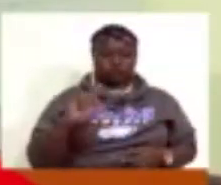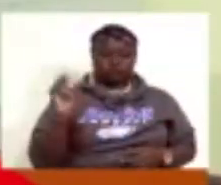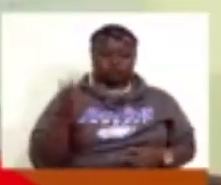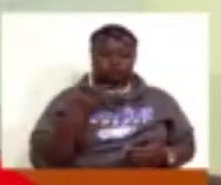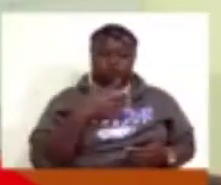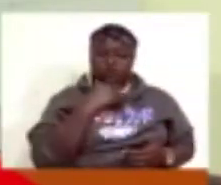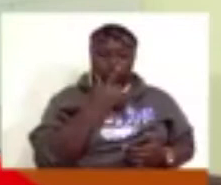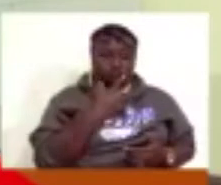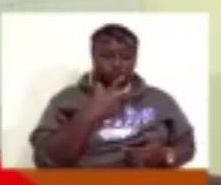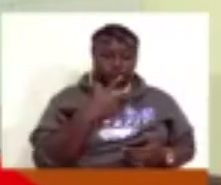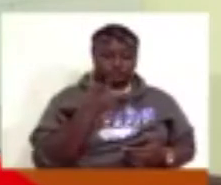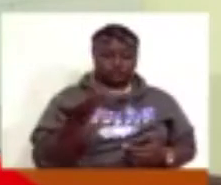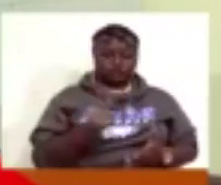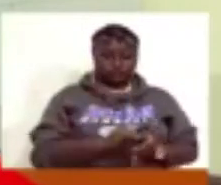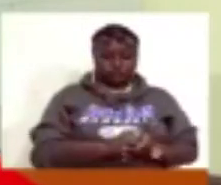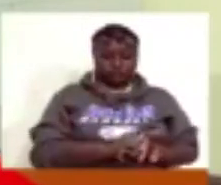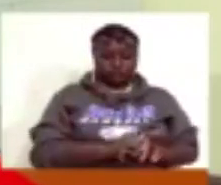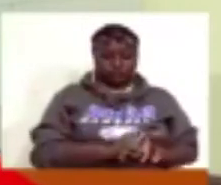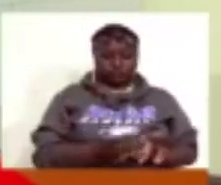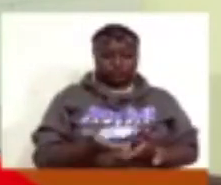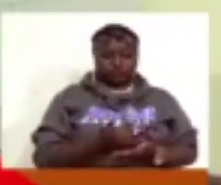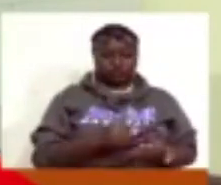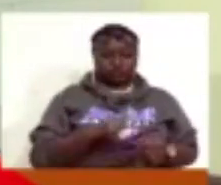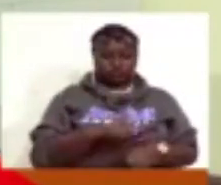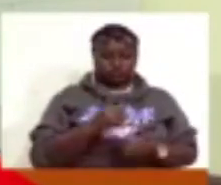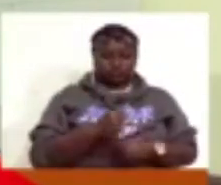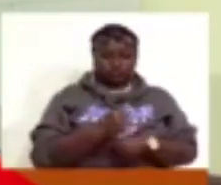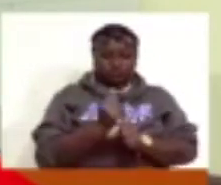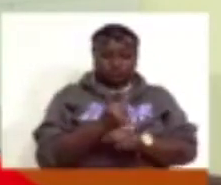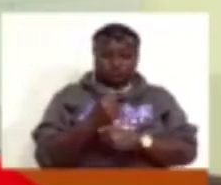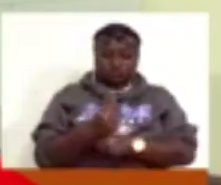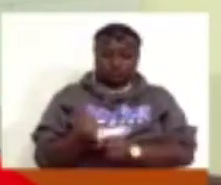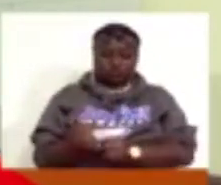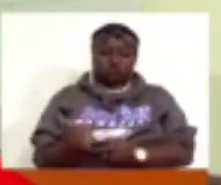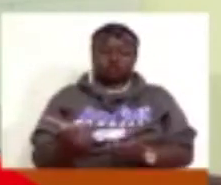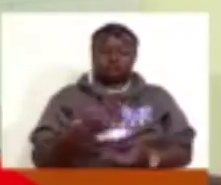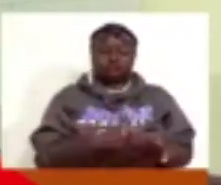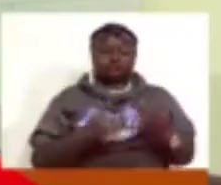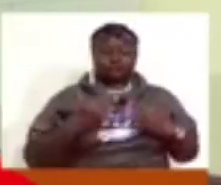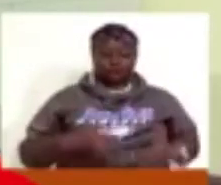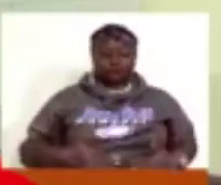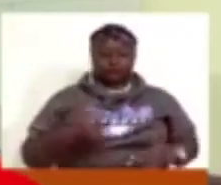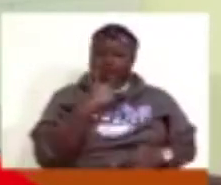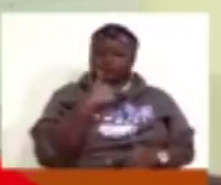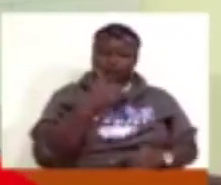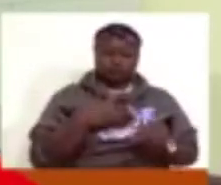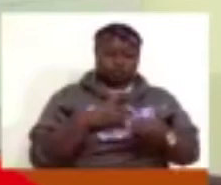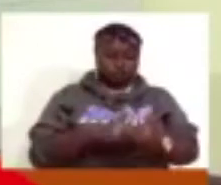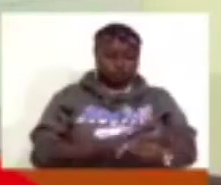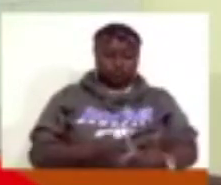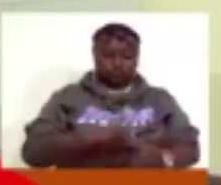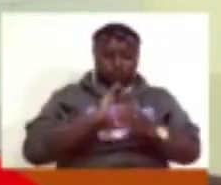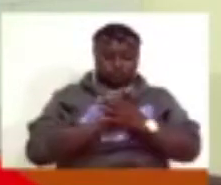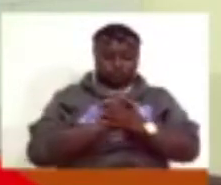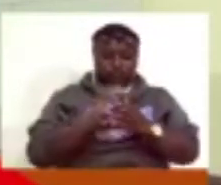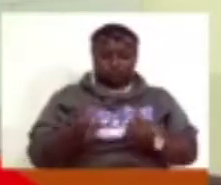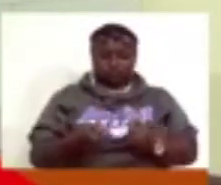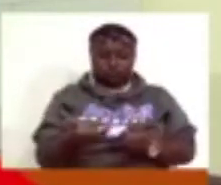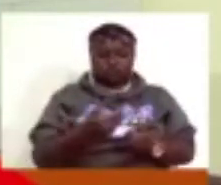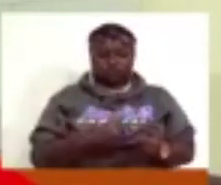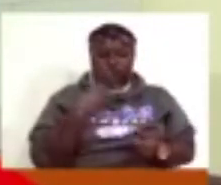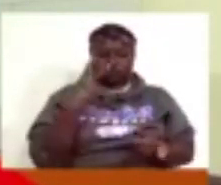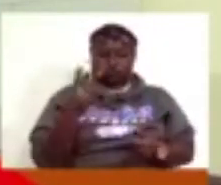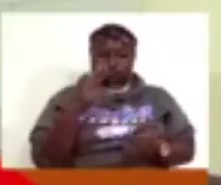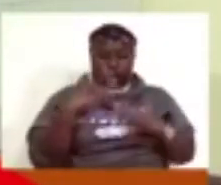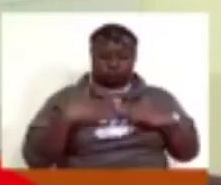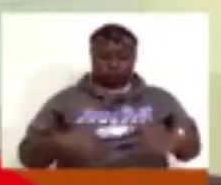to say that the actions and behavior of the people leading the Jubilee party, especially the two people we have always